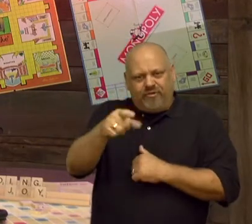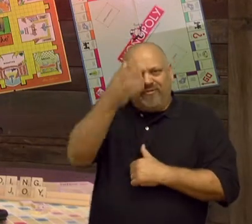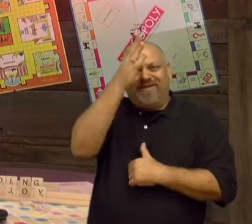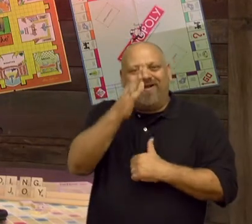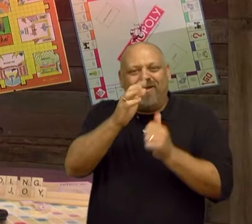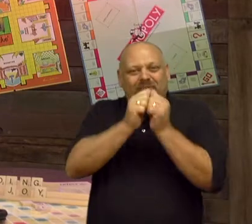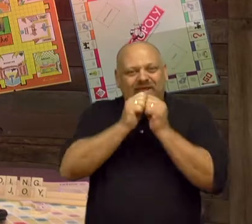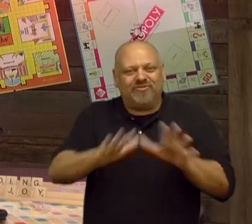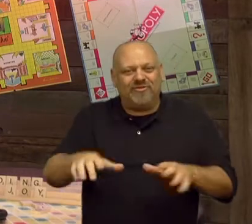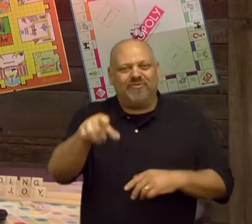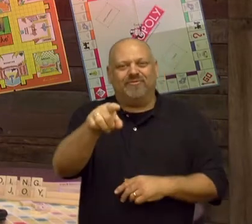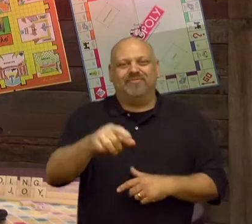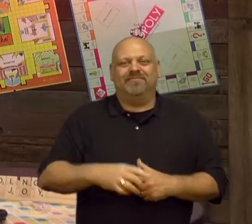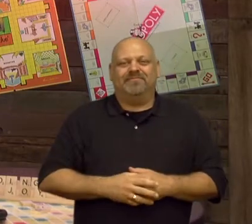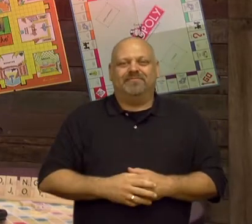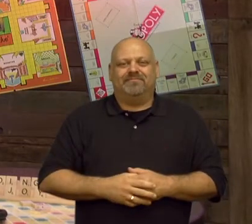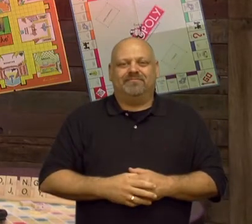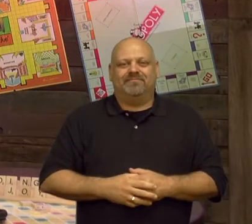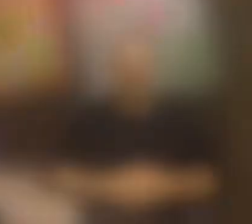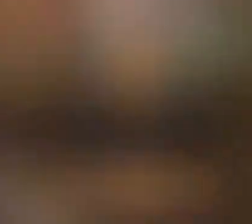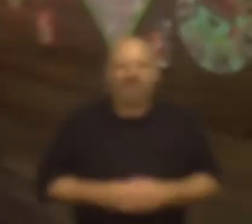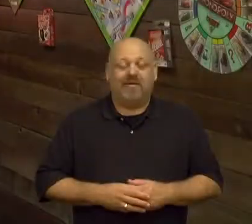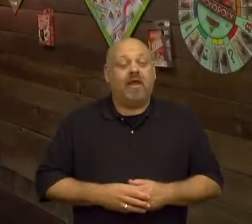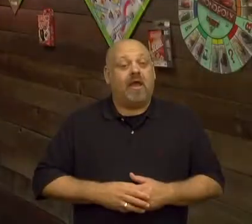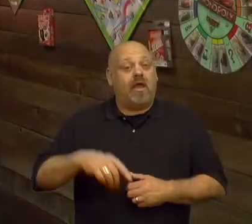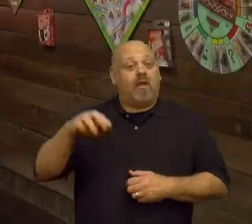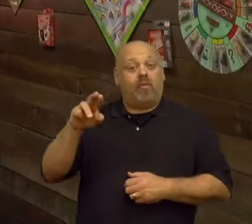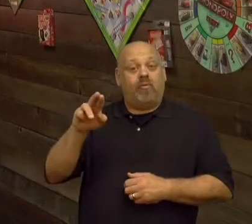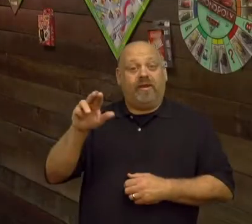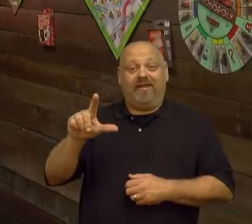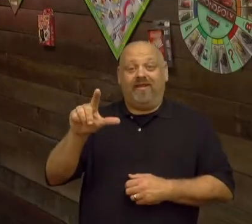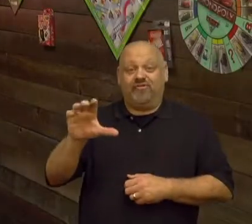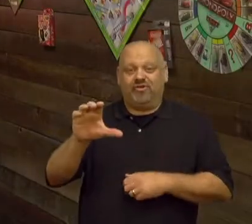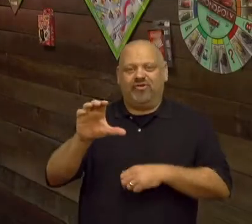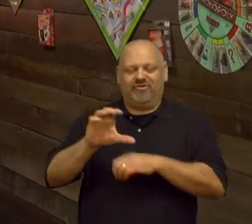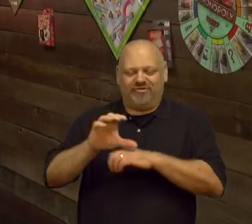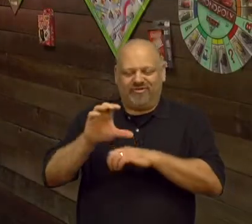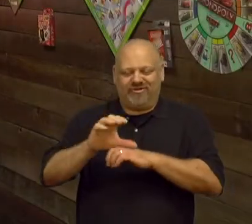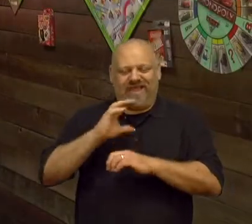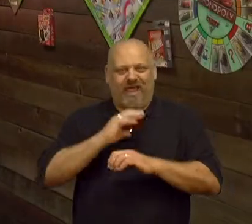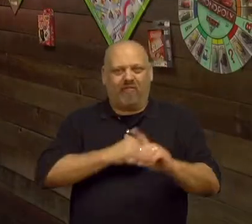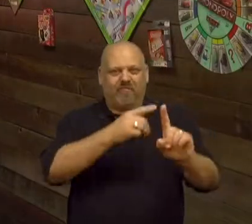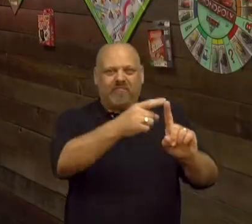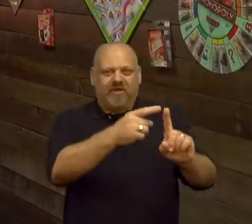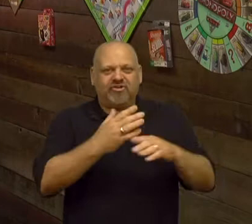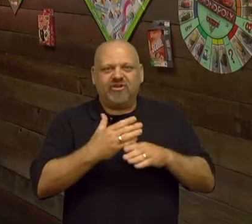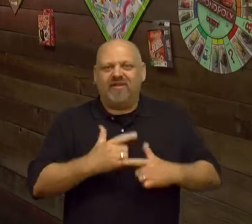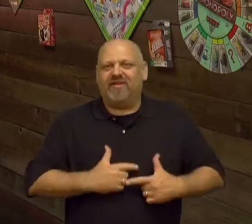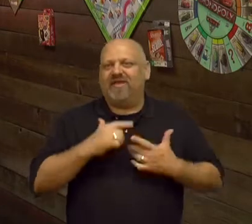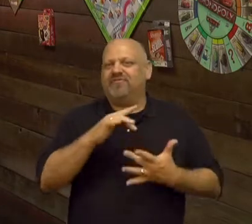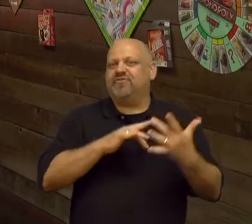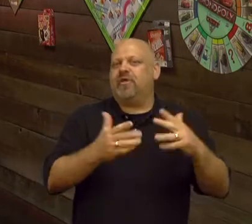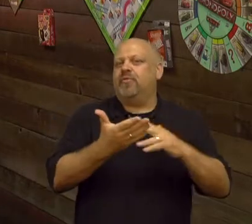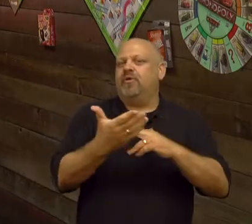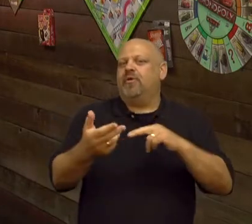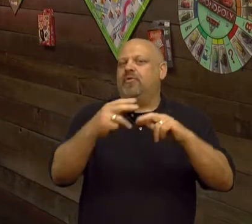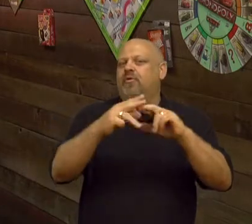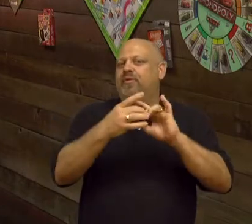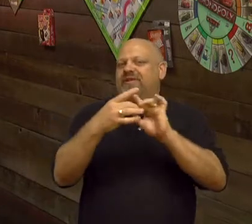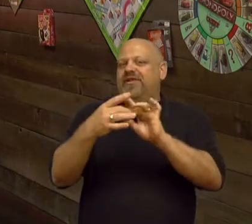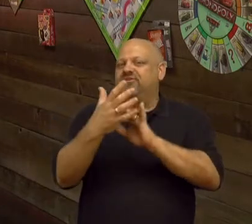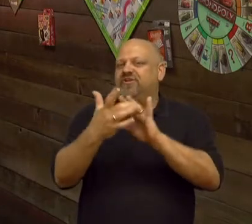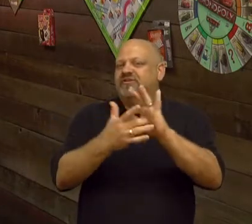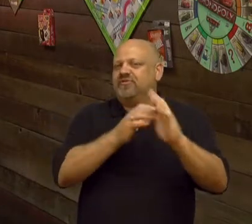I pray for you, and God bless you. At Radiant Life Church, our mission is to share life's journey through